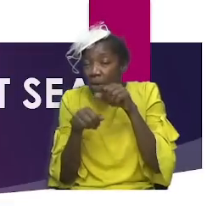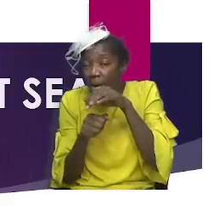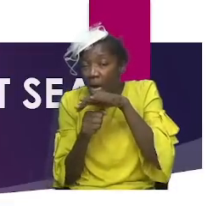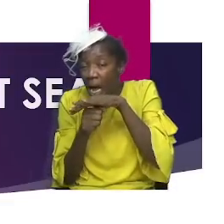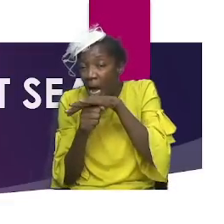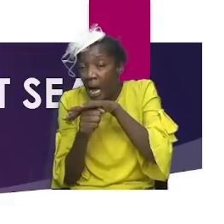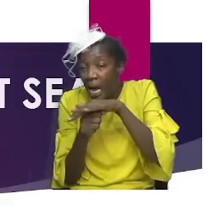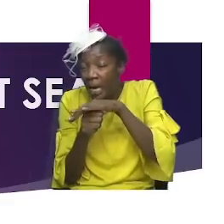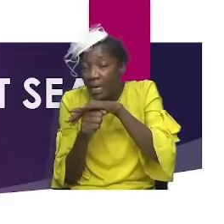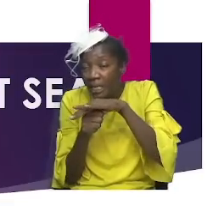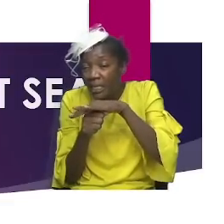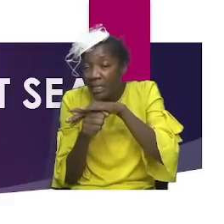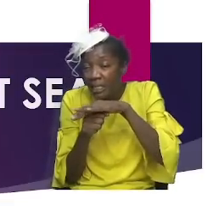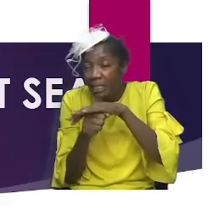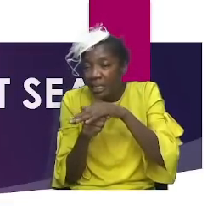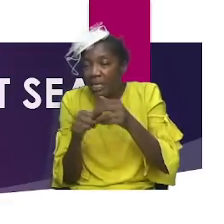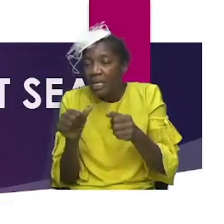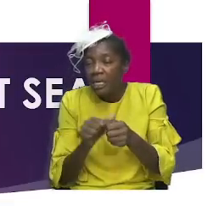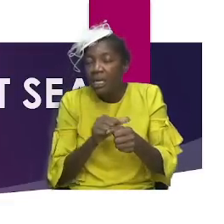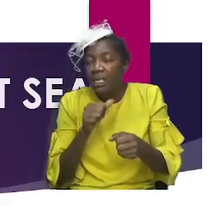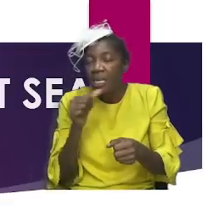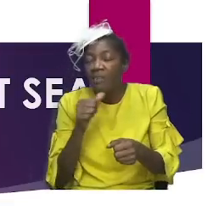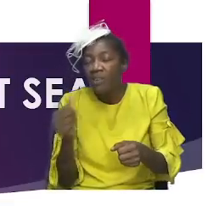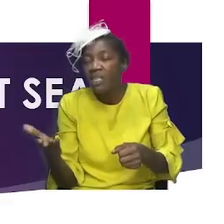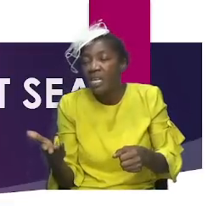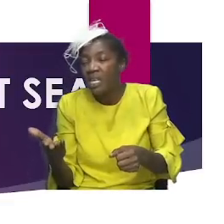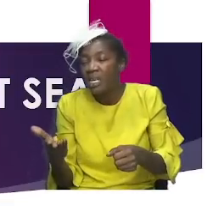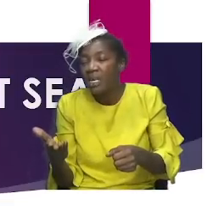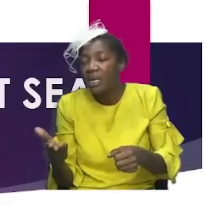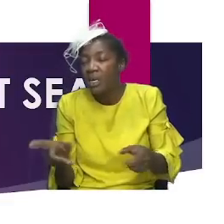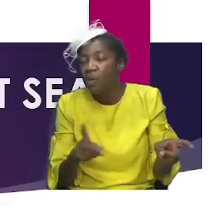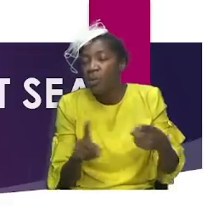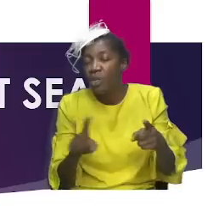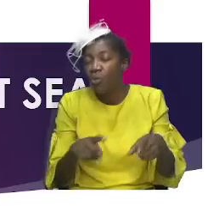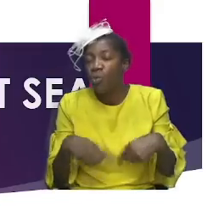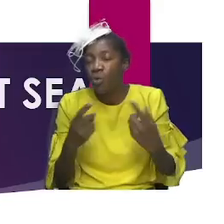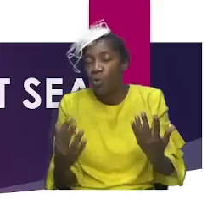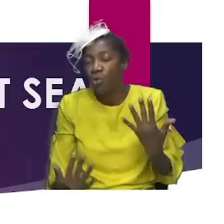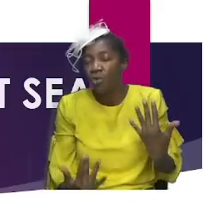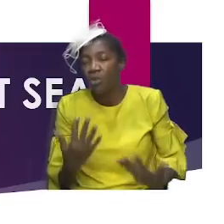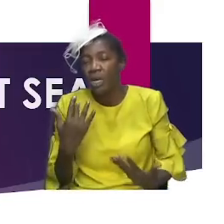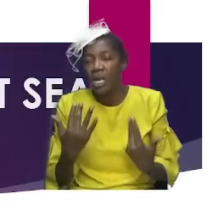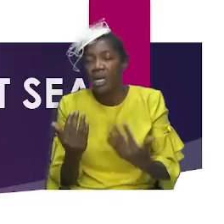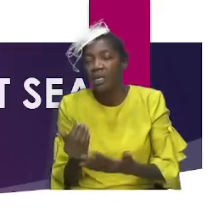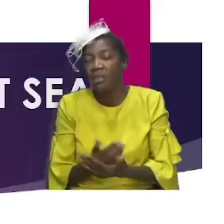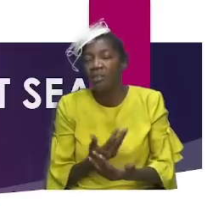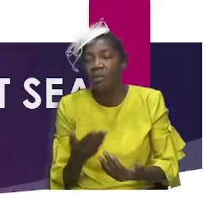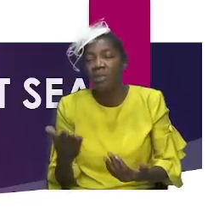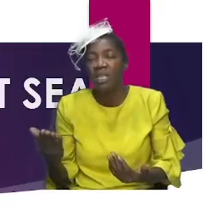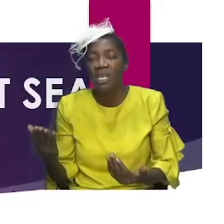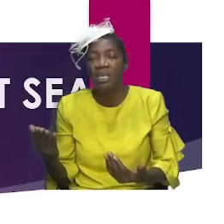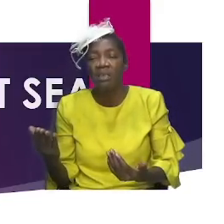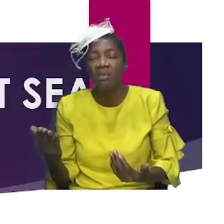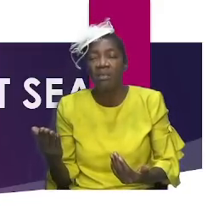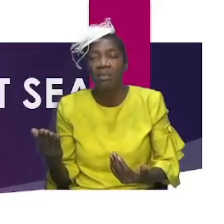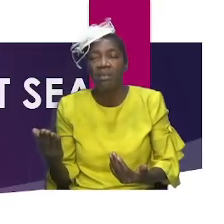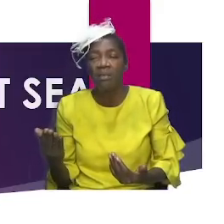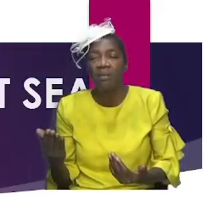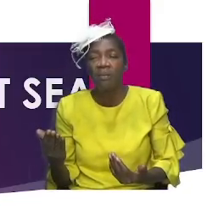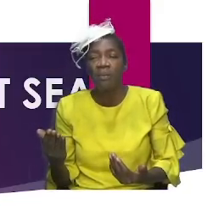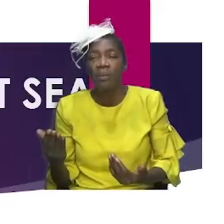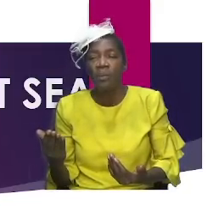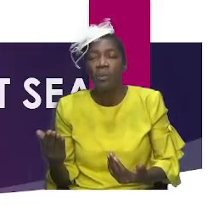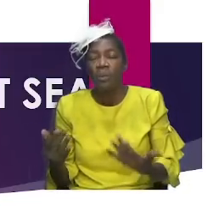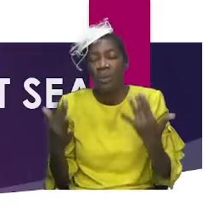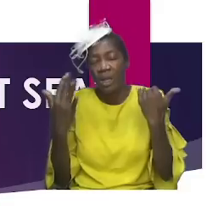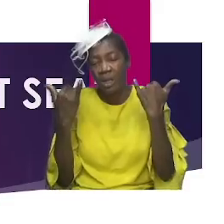Right? Because it's not everything that we'll do will banish us to hell. For some things are